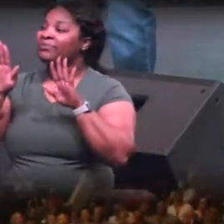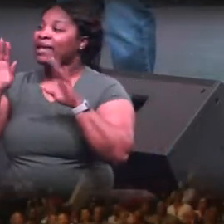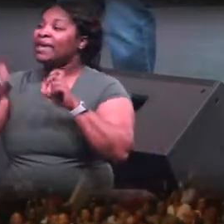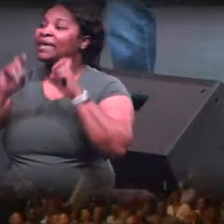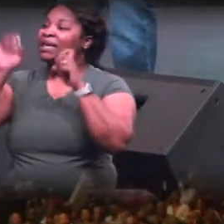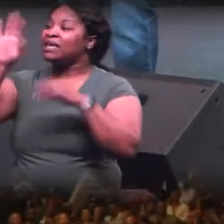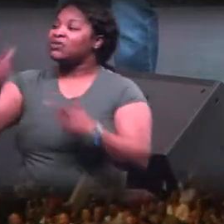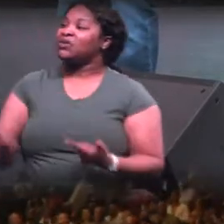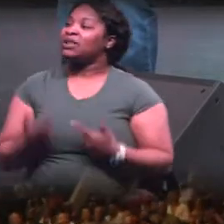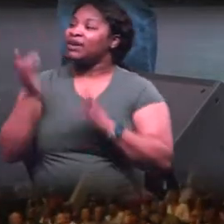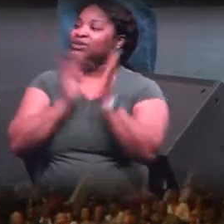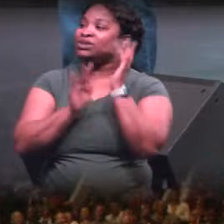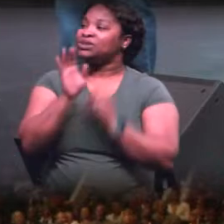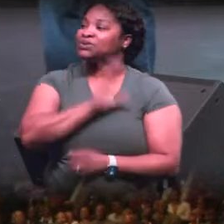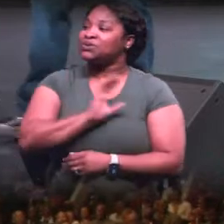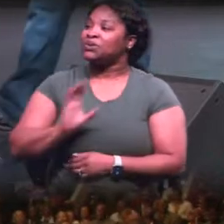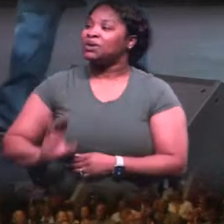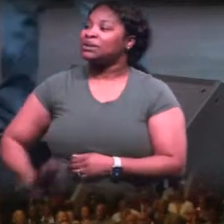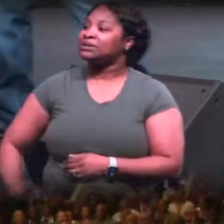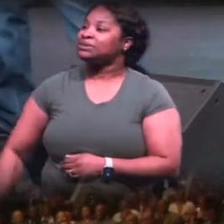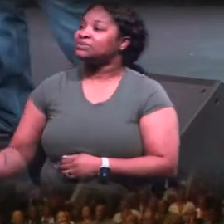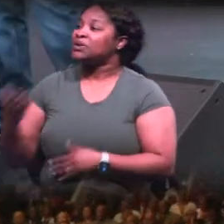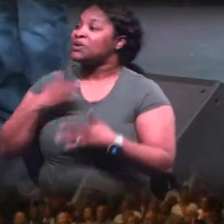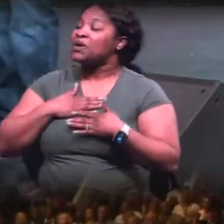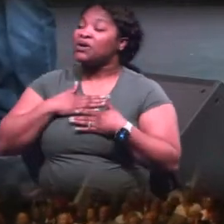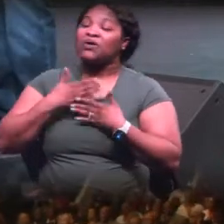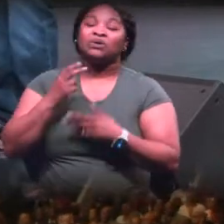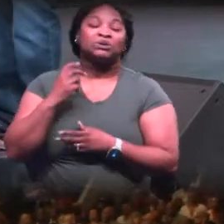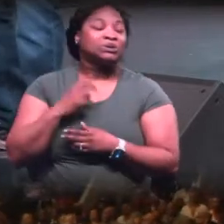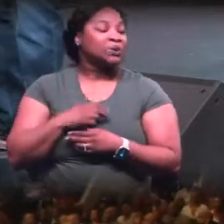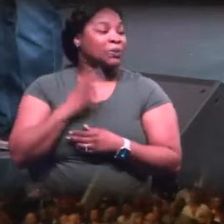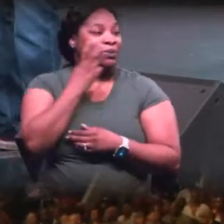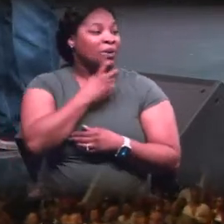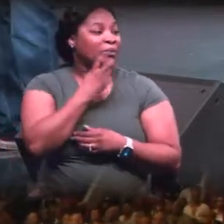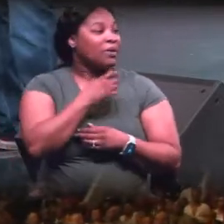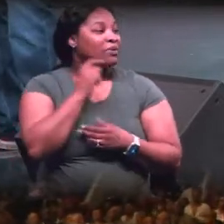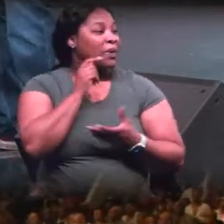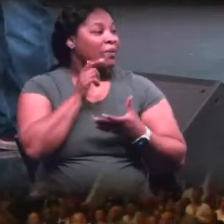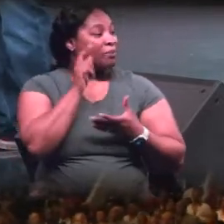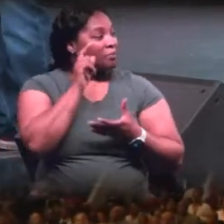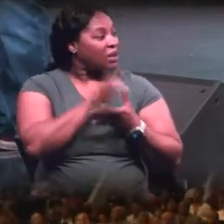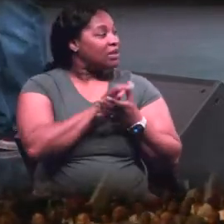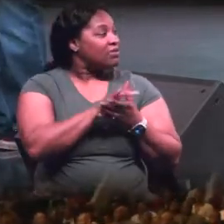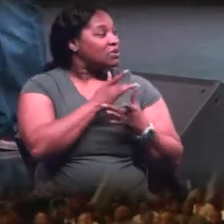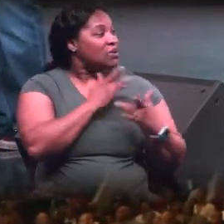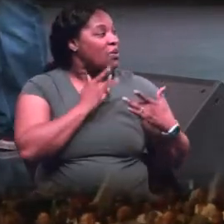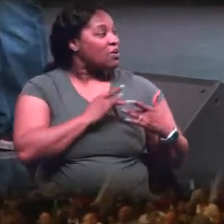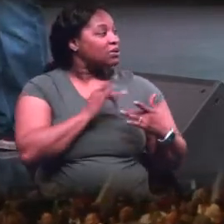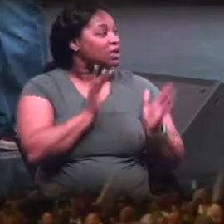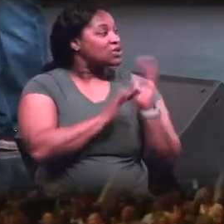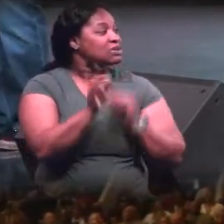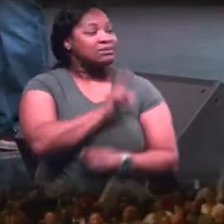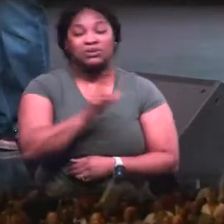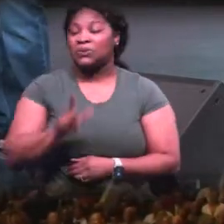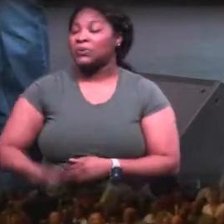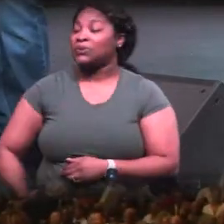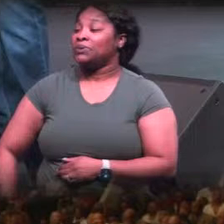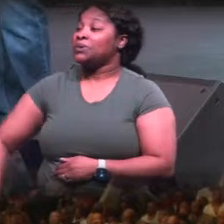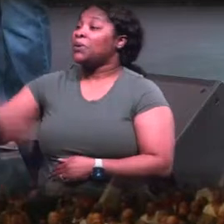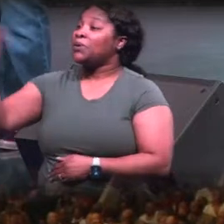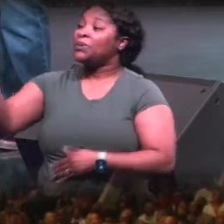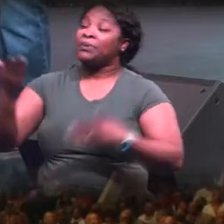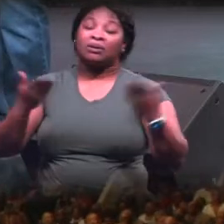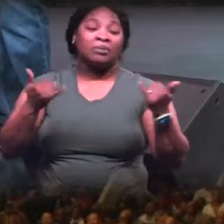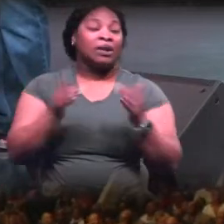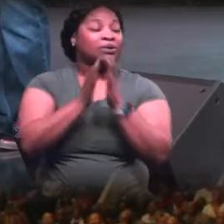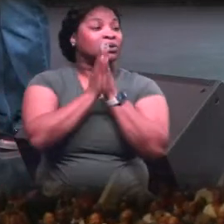give your life to Jesus Christ, confessing with your mouth and believing in your heart that Jesus is Lord. We invite you to pray